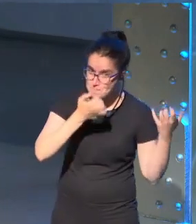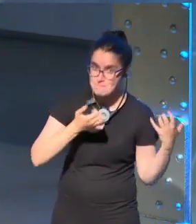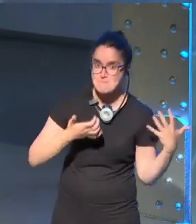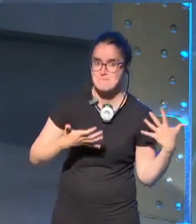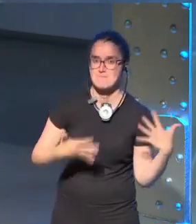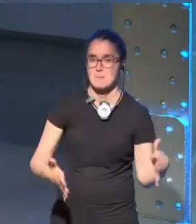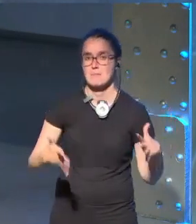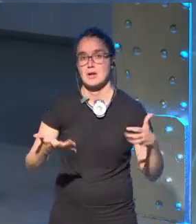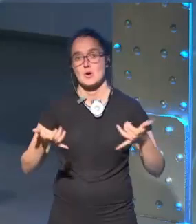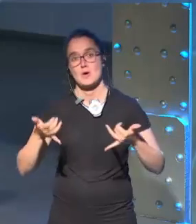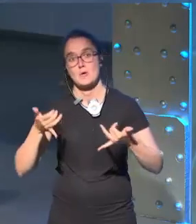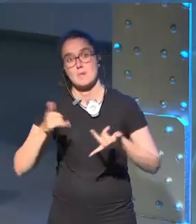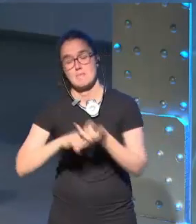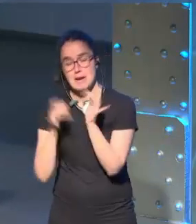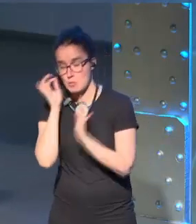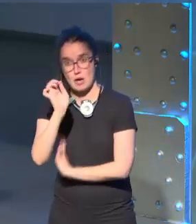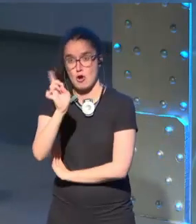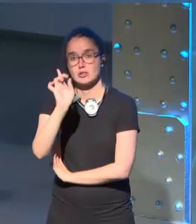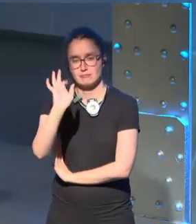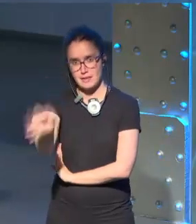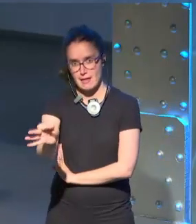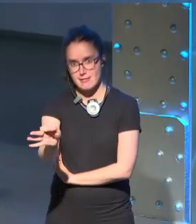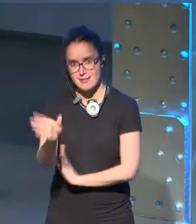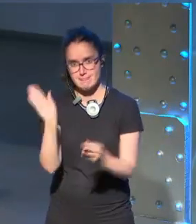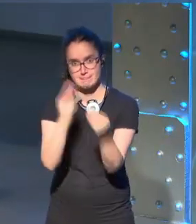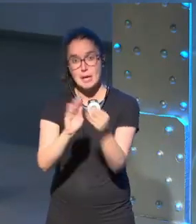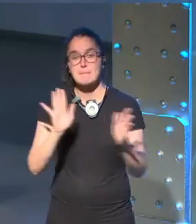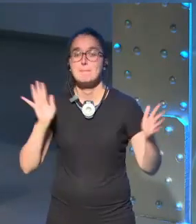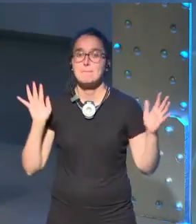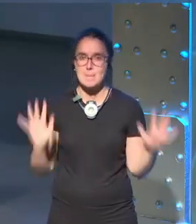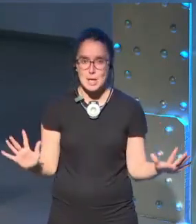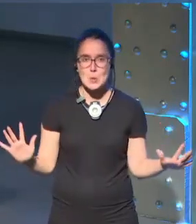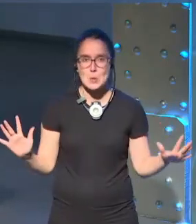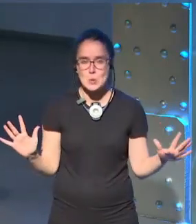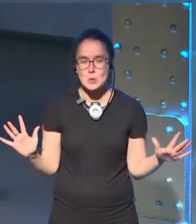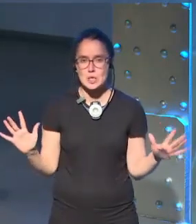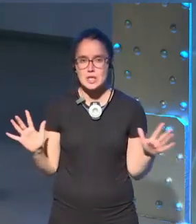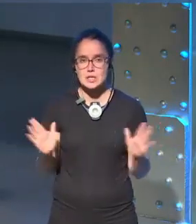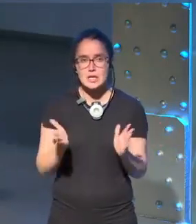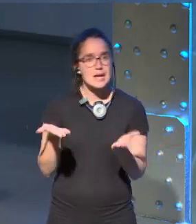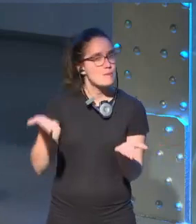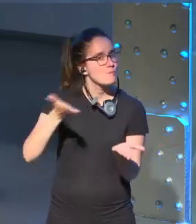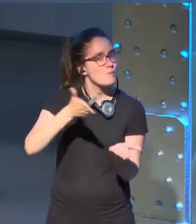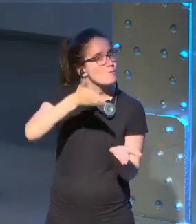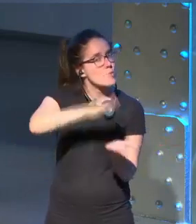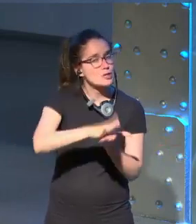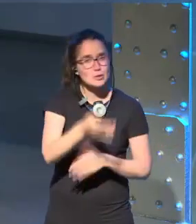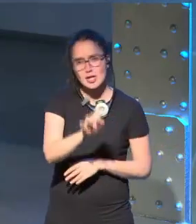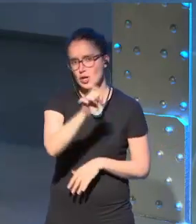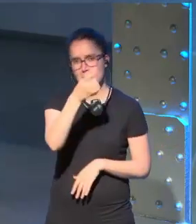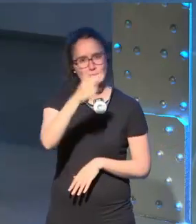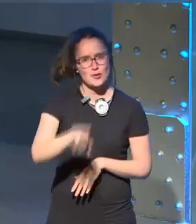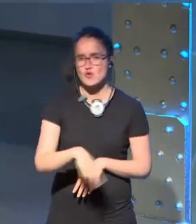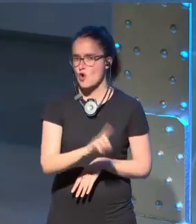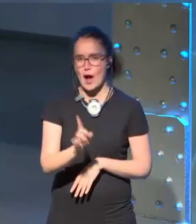But and it's not even the corpse that's the most important thing. Gurney's focus is